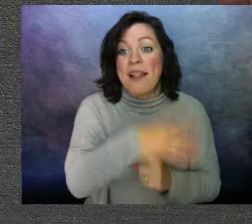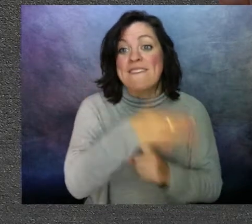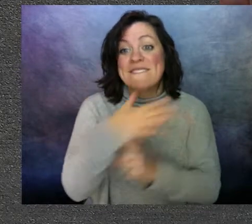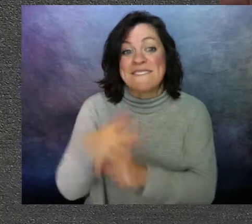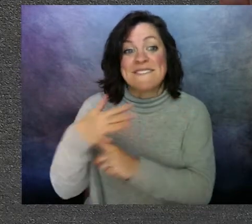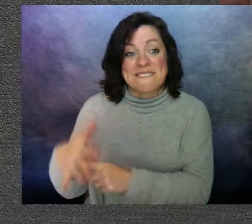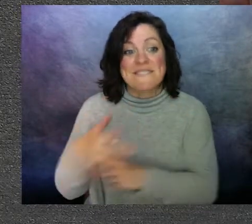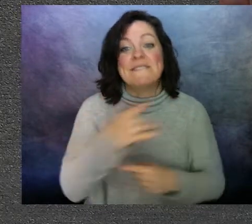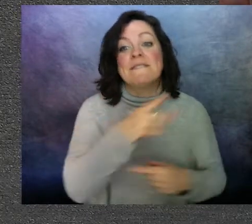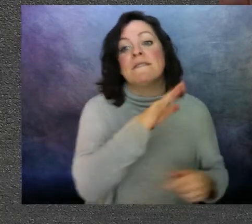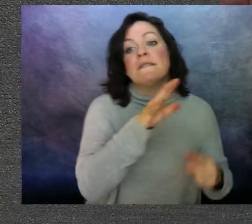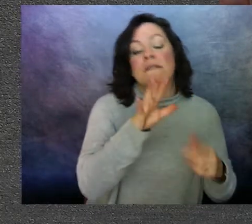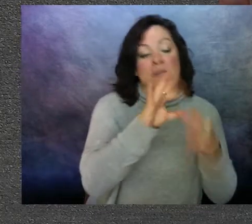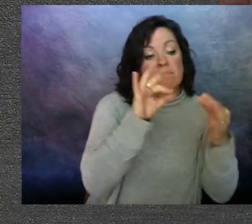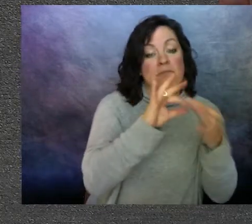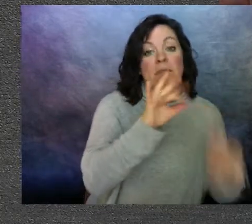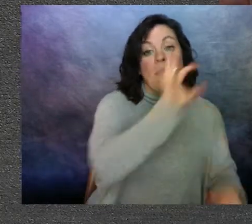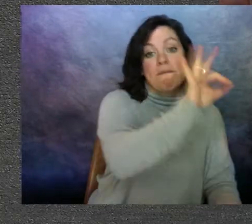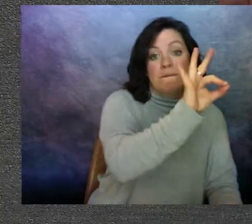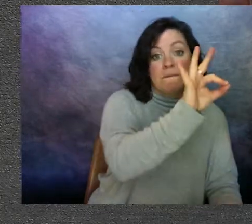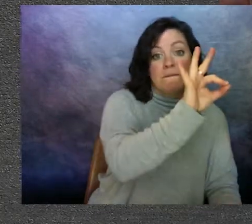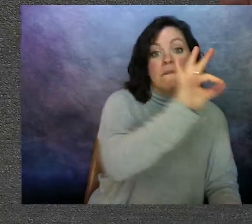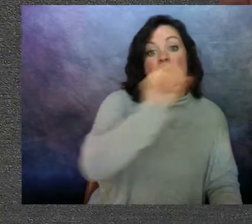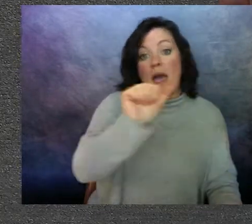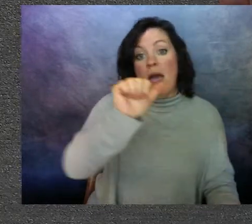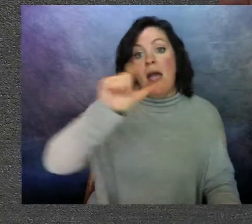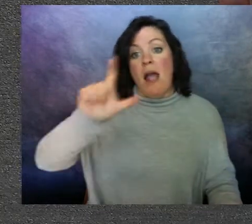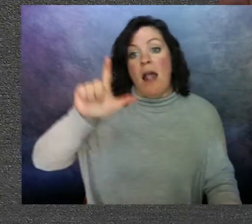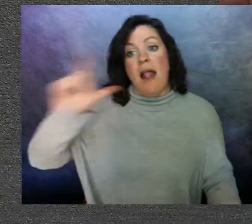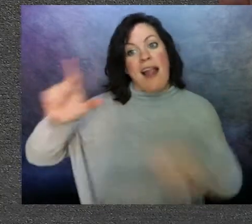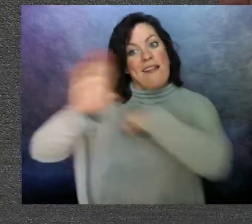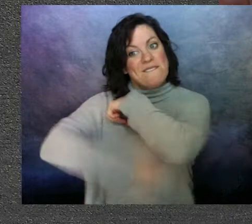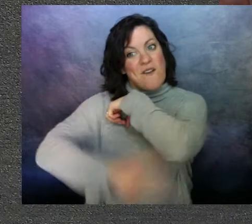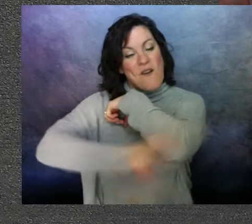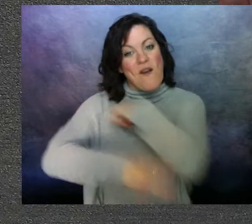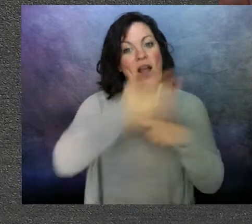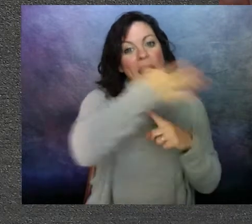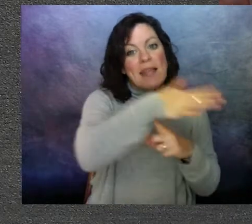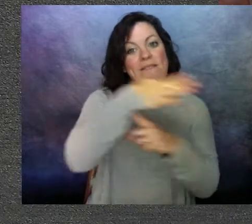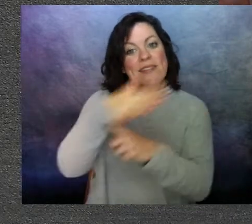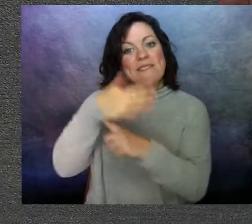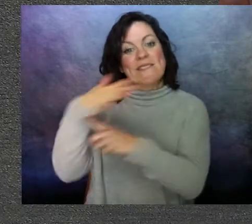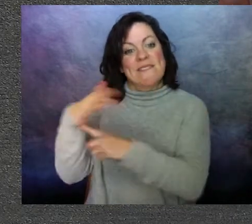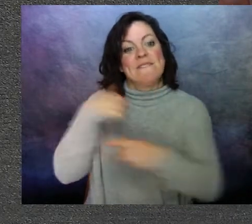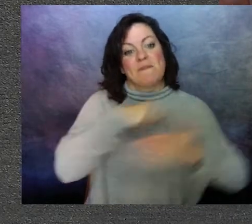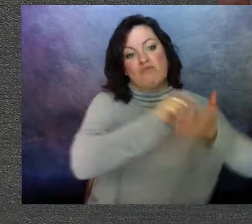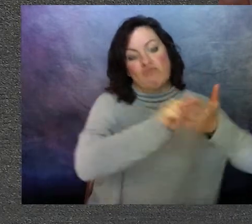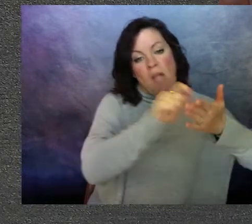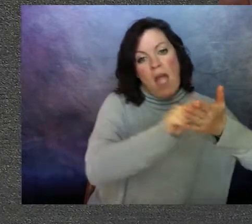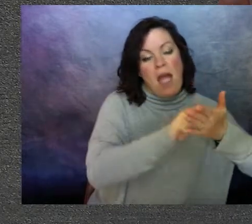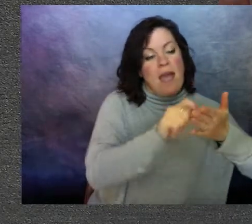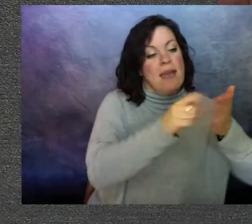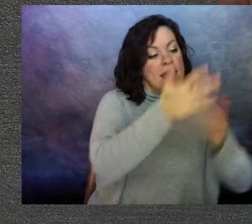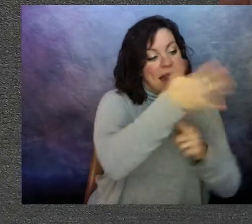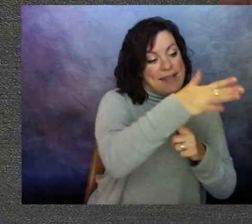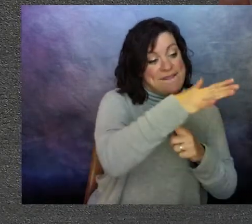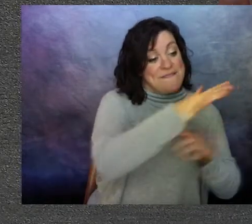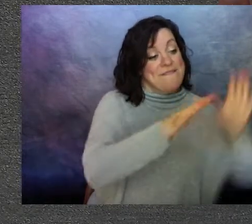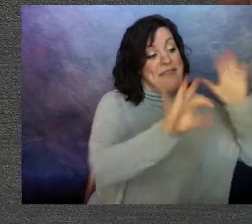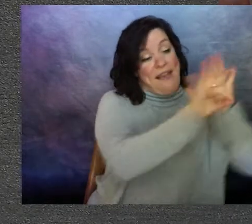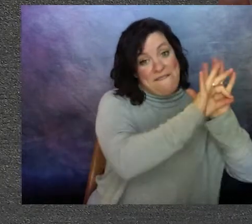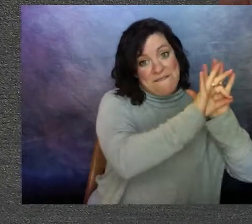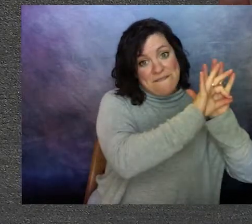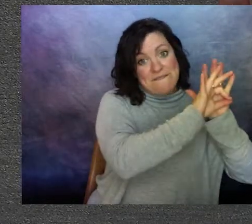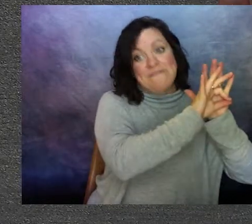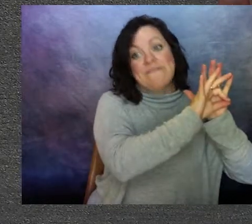spell F-A-L-L. I can put one letter on each. I think I'll use a black so it shows up. F.